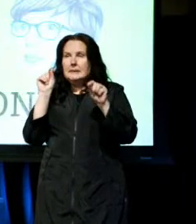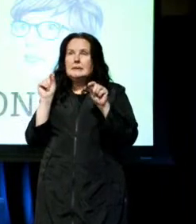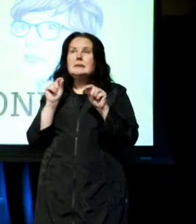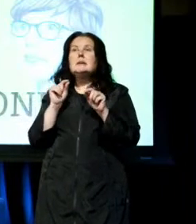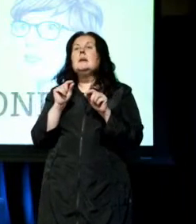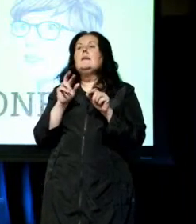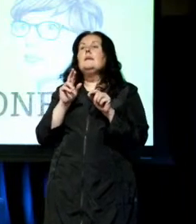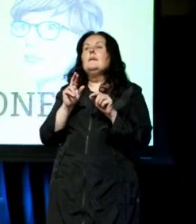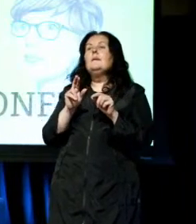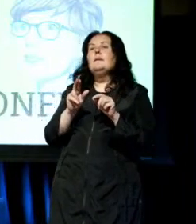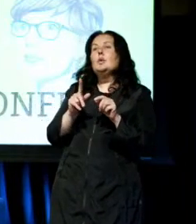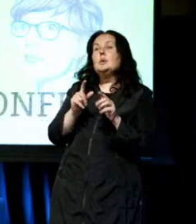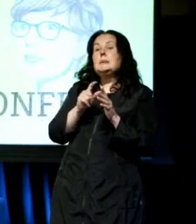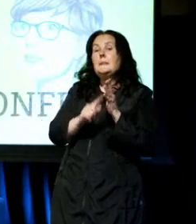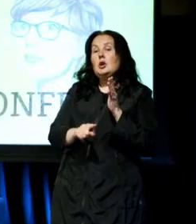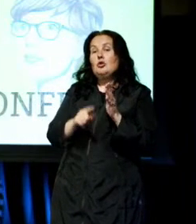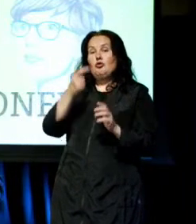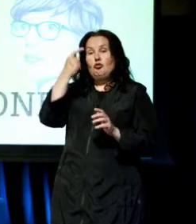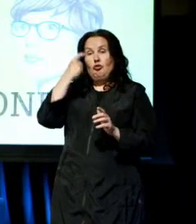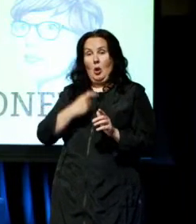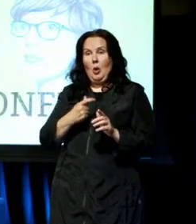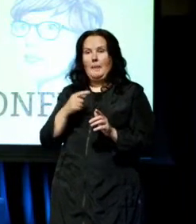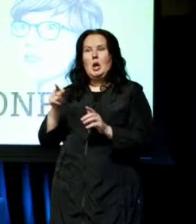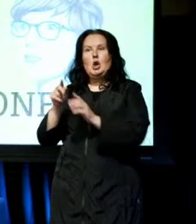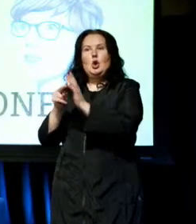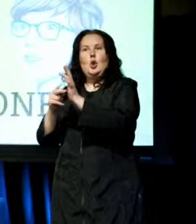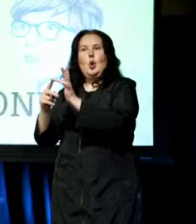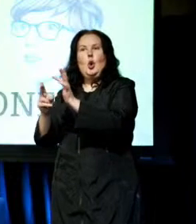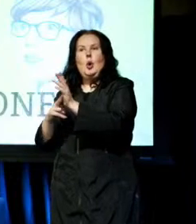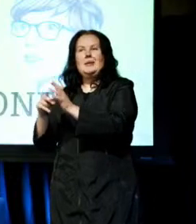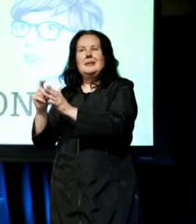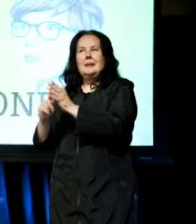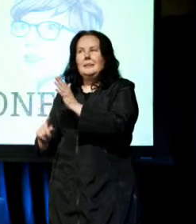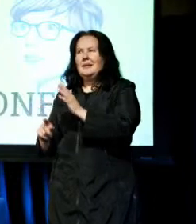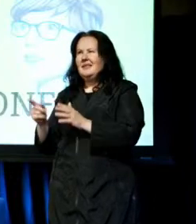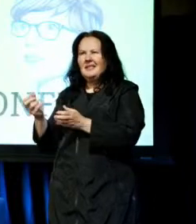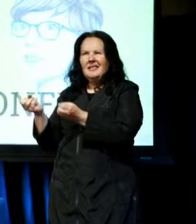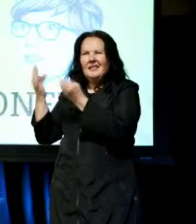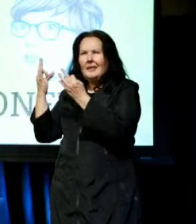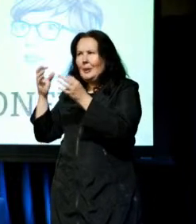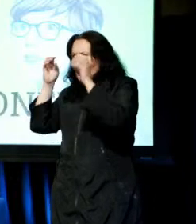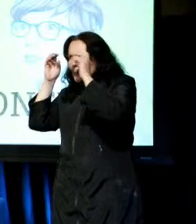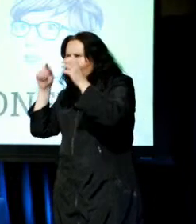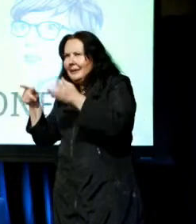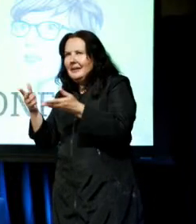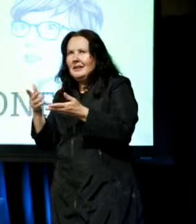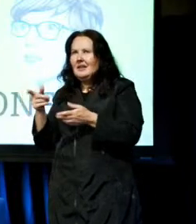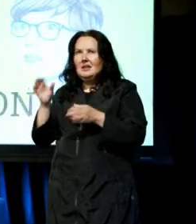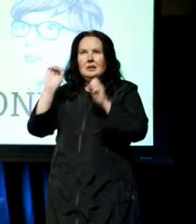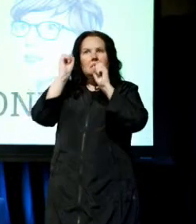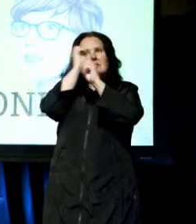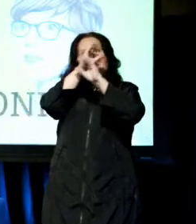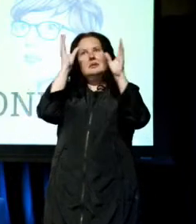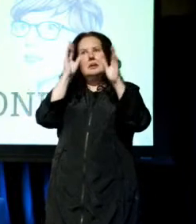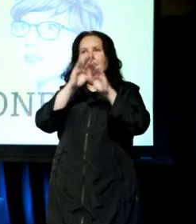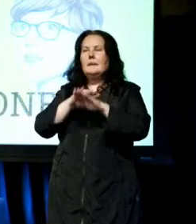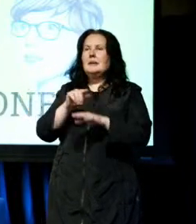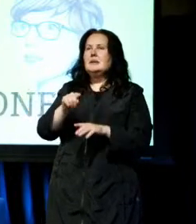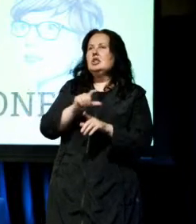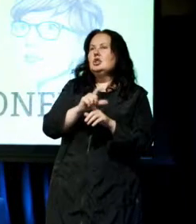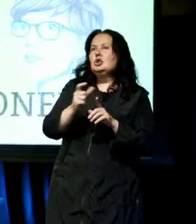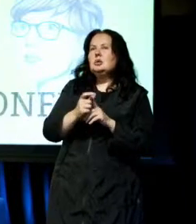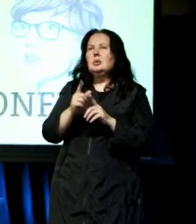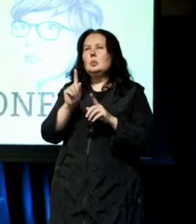roles and how it works and kind of a bit of... Don't they have Google? An idea of the landscape. Well, no, it was great because they're getting